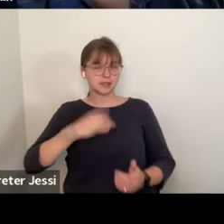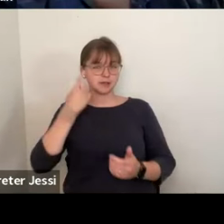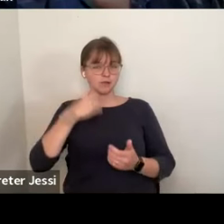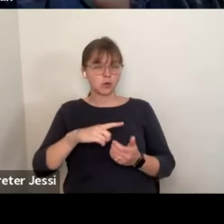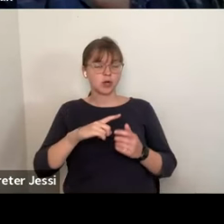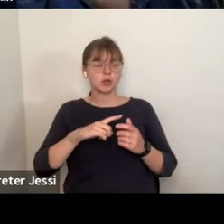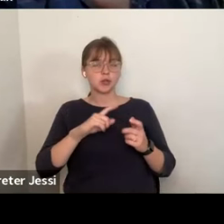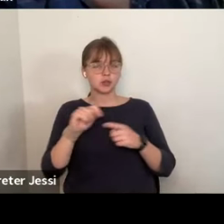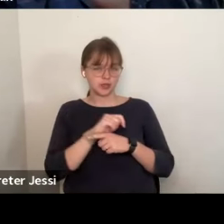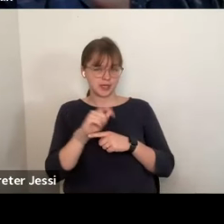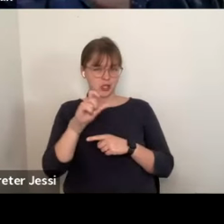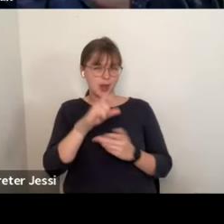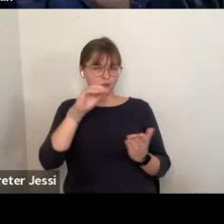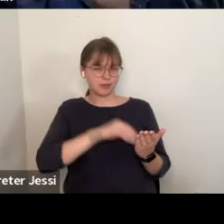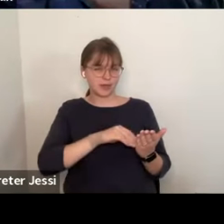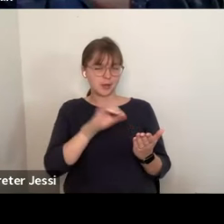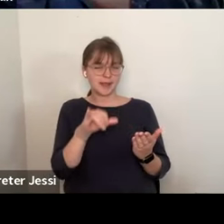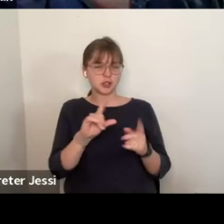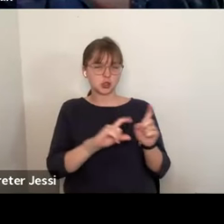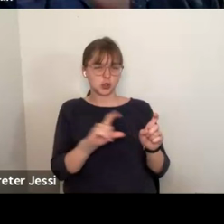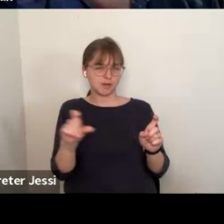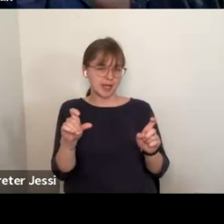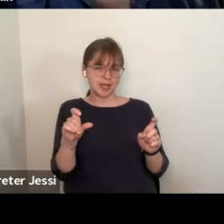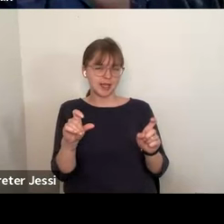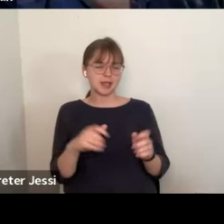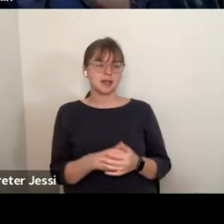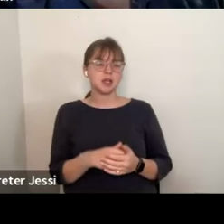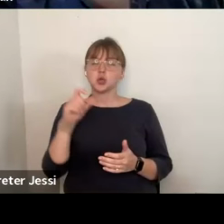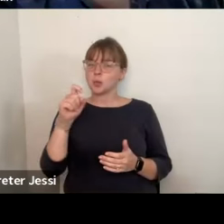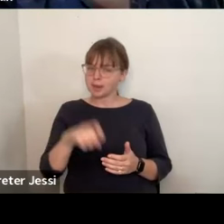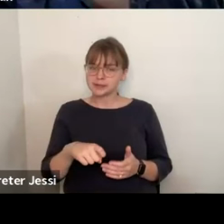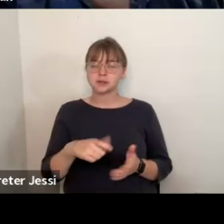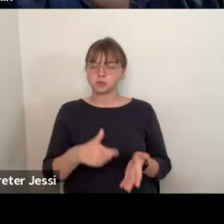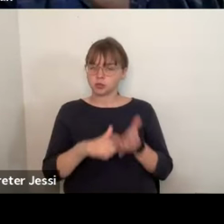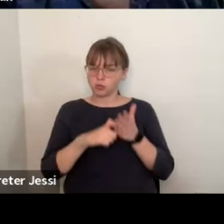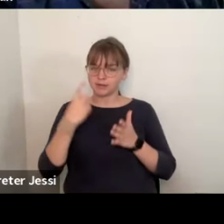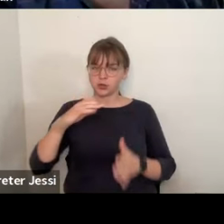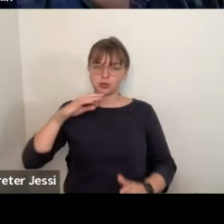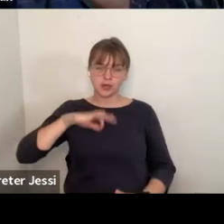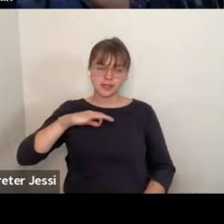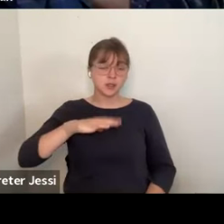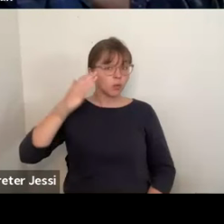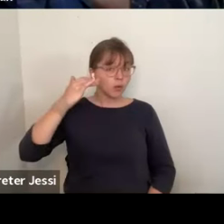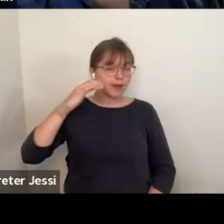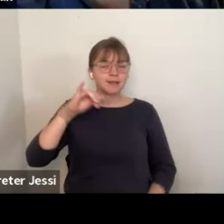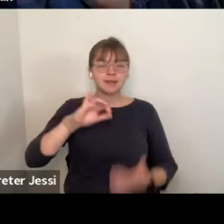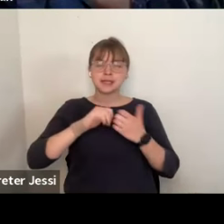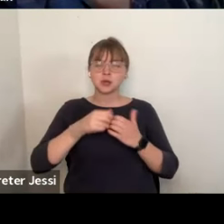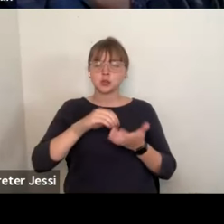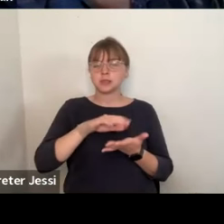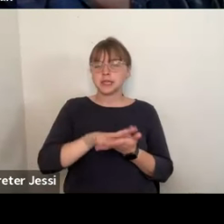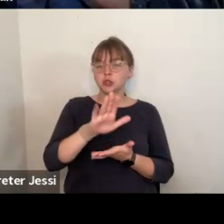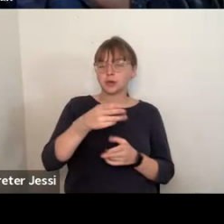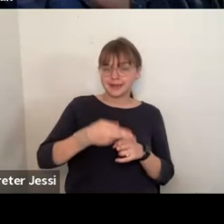or for this workshop series. You must complete this evaluation, because that's where you're going to input your name and your